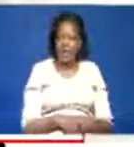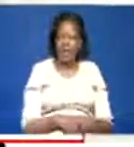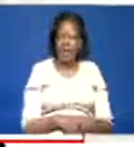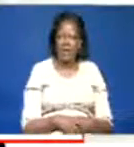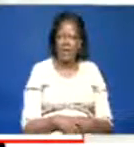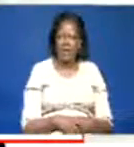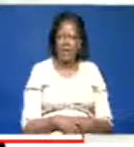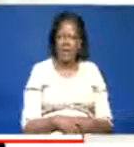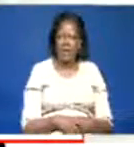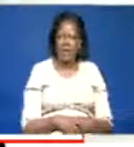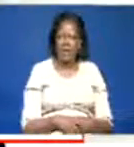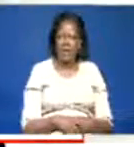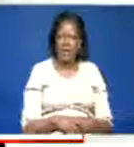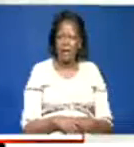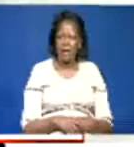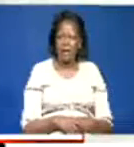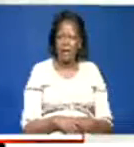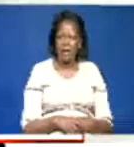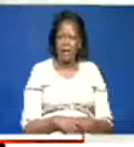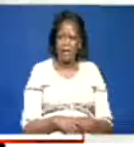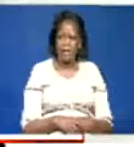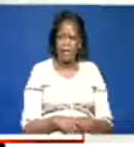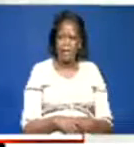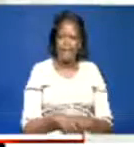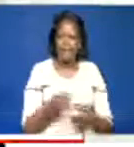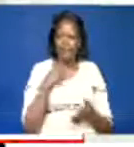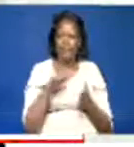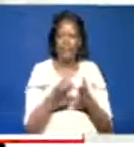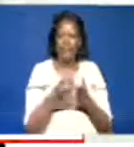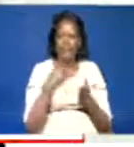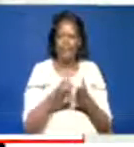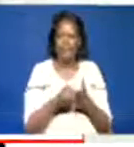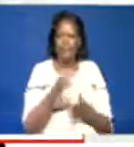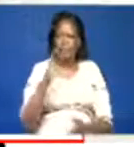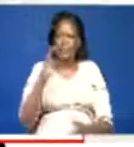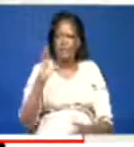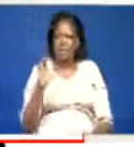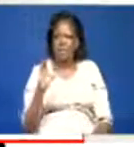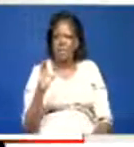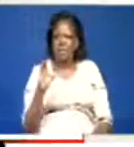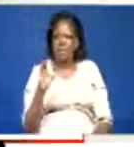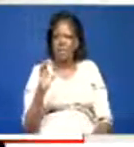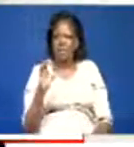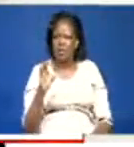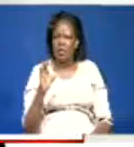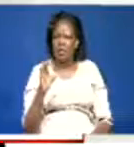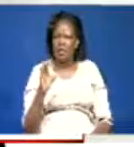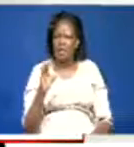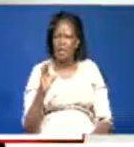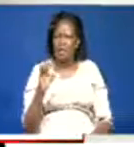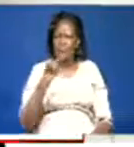this guy is our teacher. Science will prevent science. So that is CBC or it is a problem. The questions